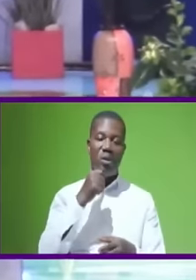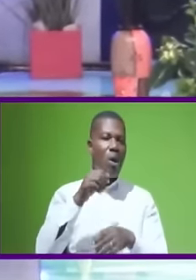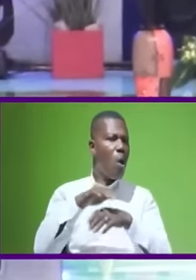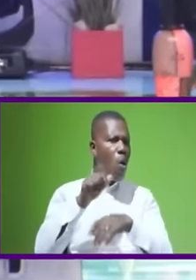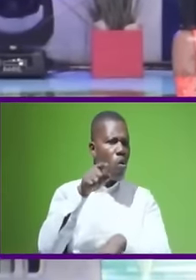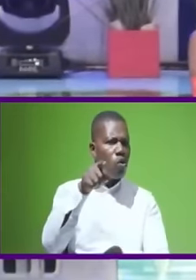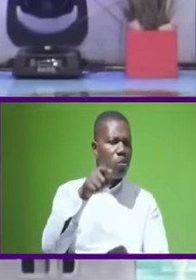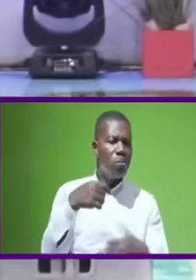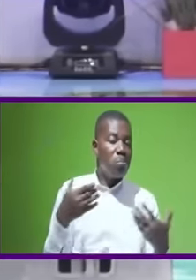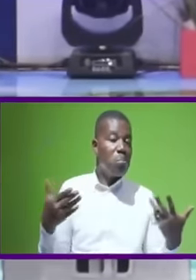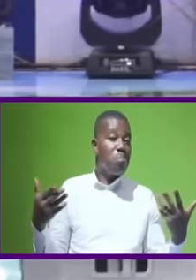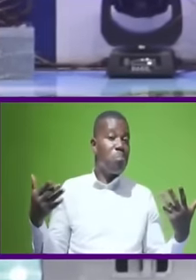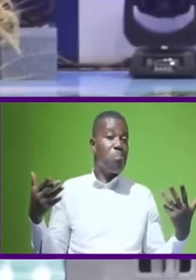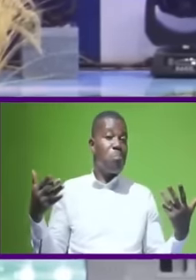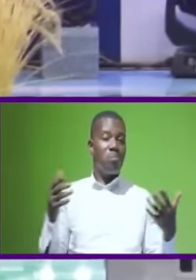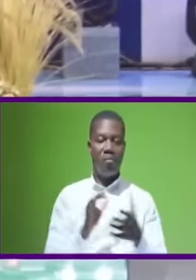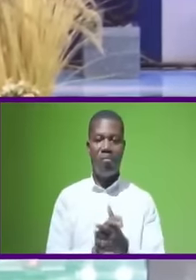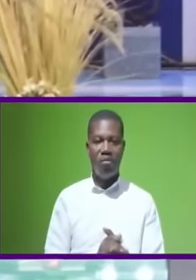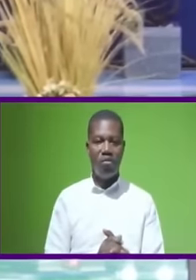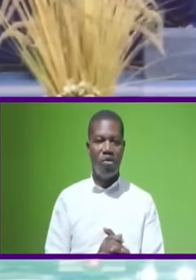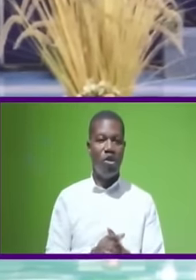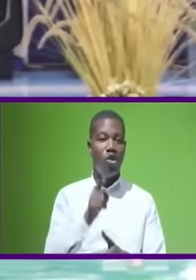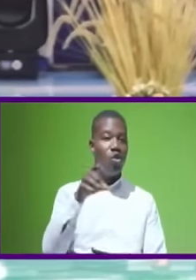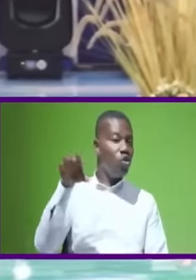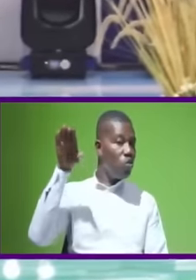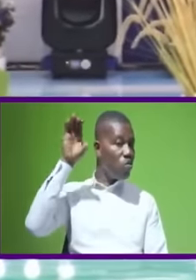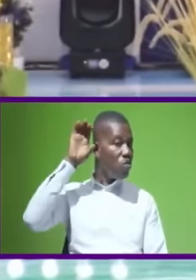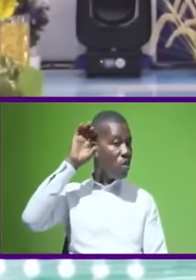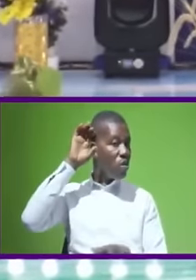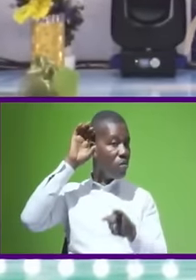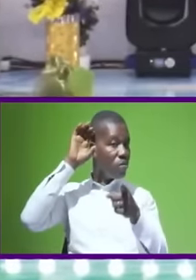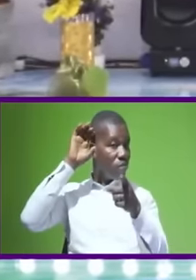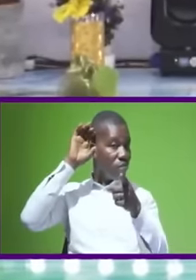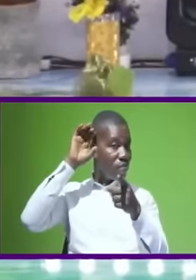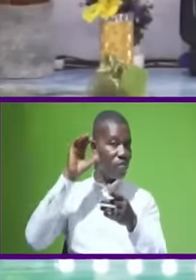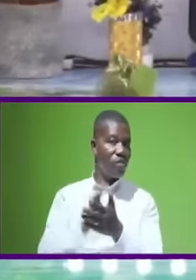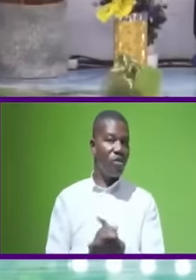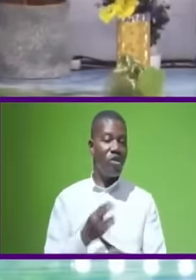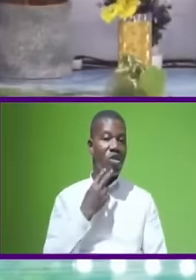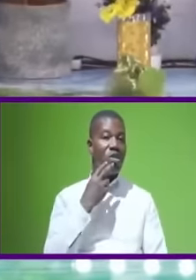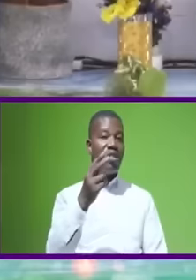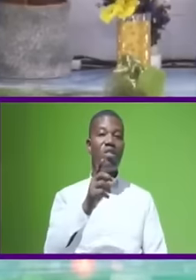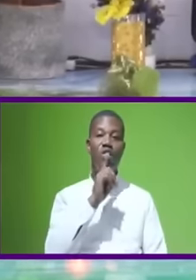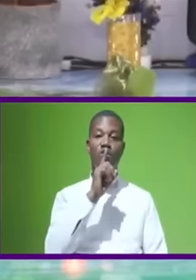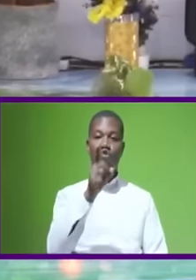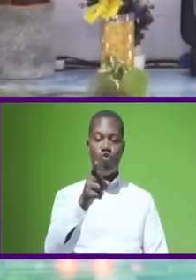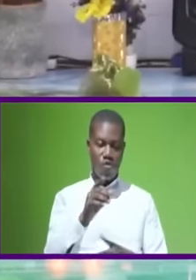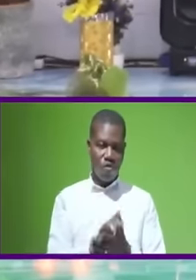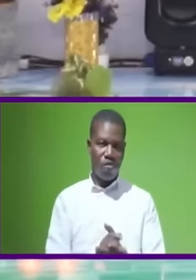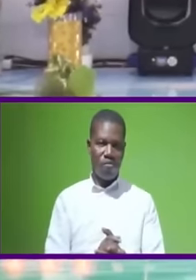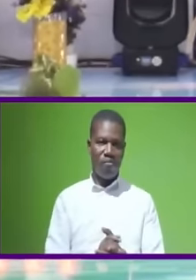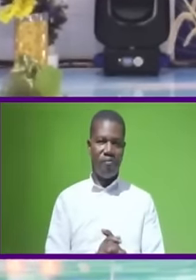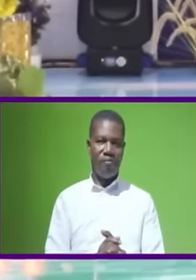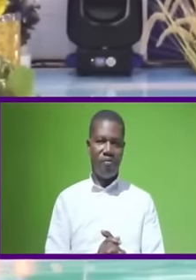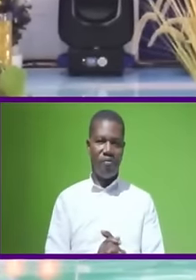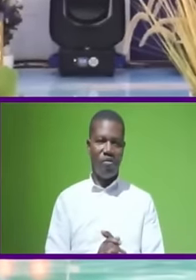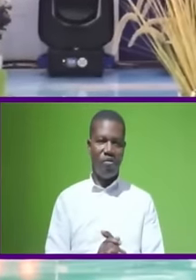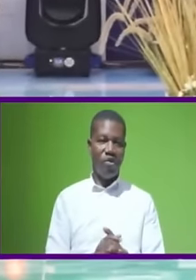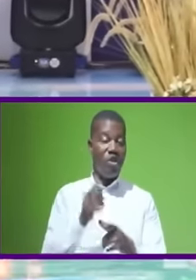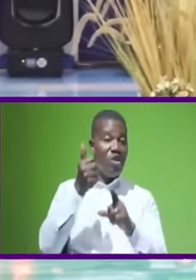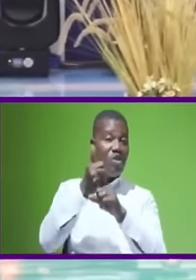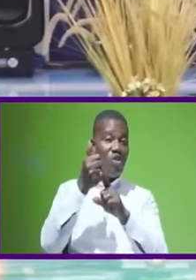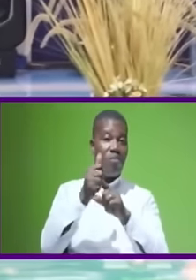I haven't called you. Ote. But you heard of it. And you saw the truth.